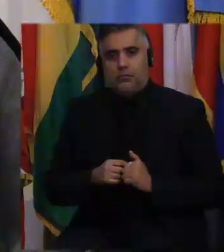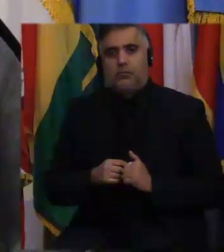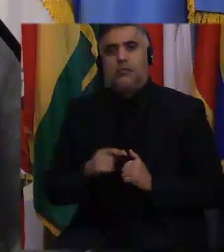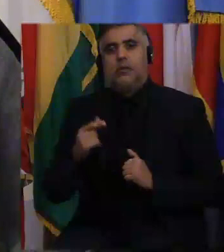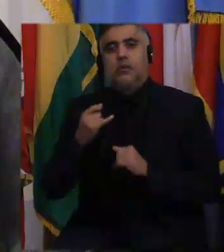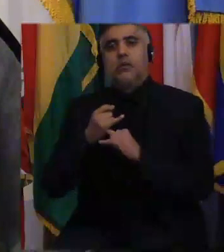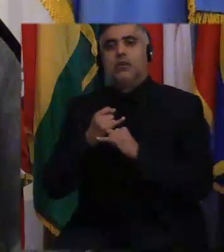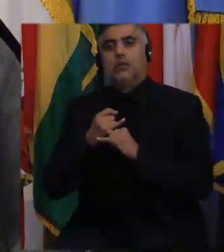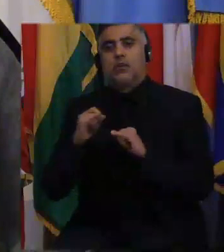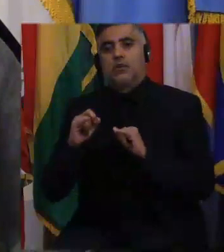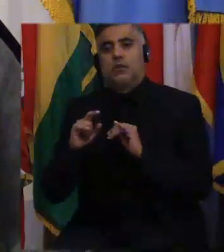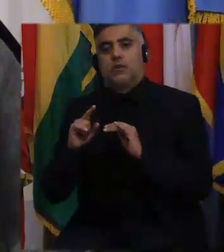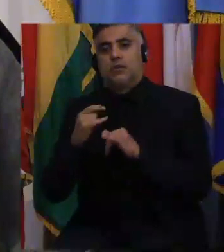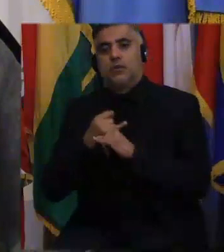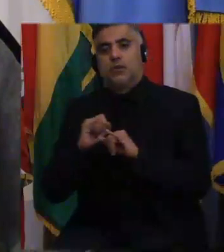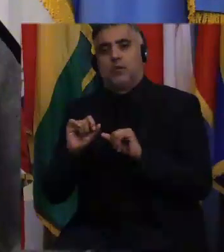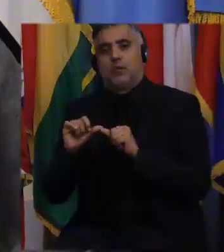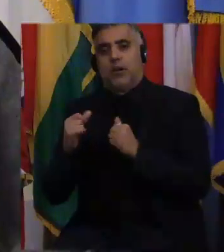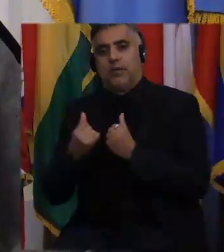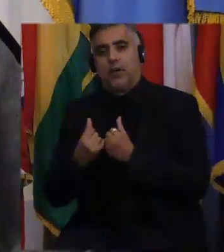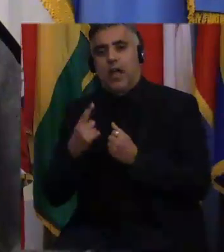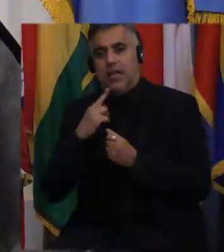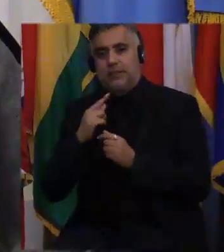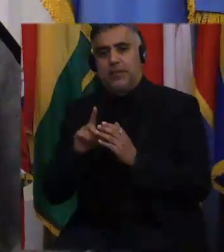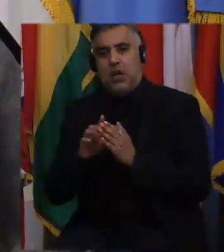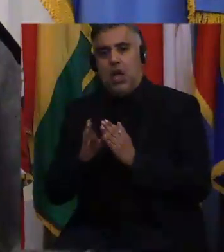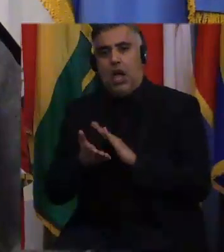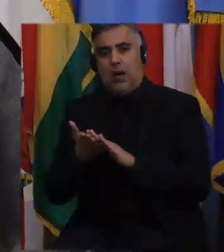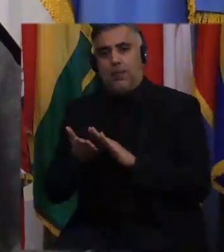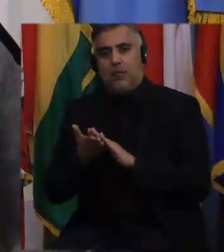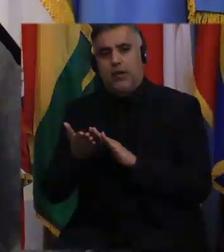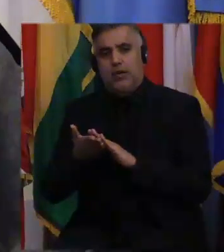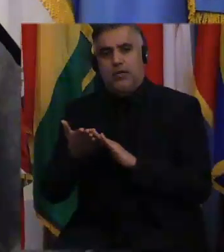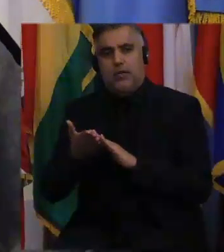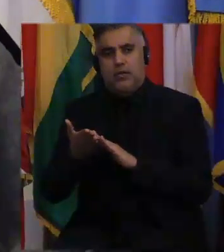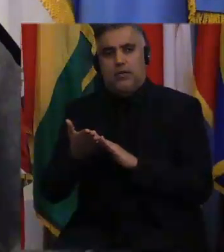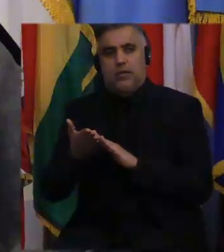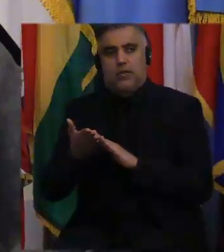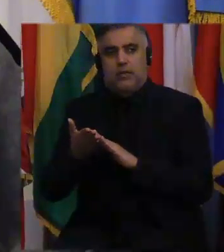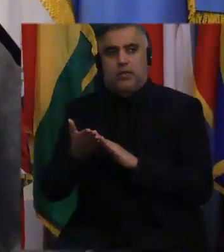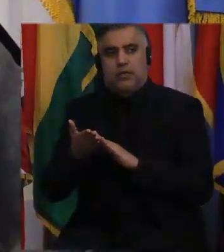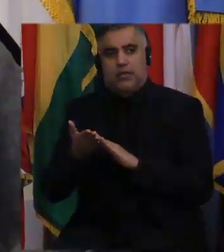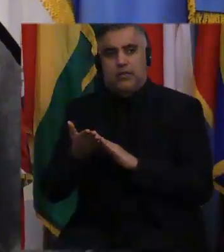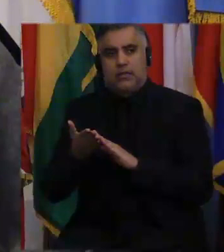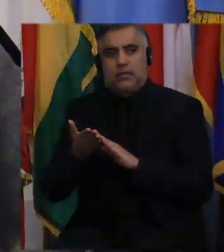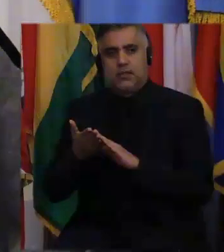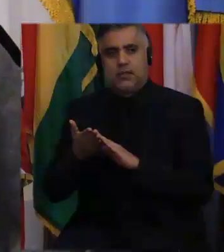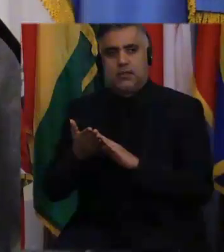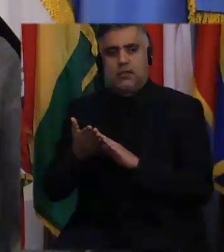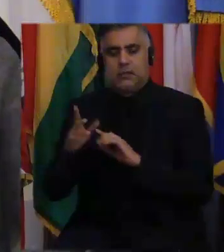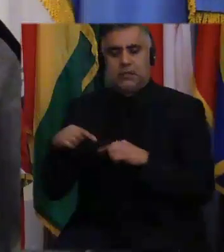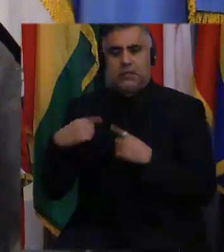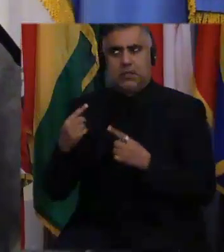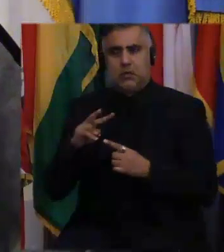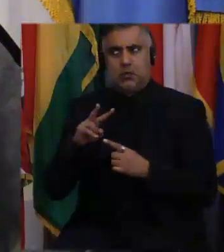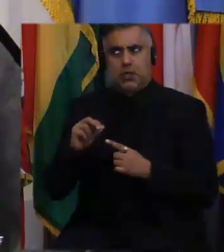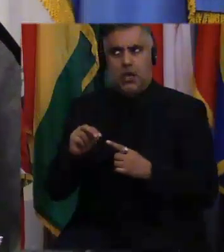GREVIO has been operating basically with in this context since